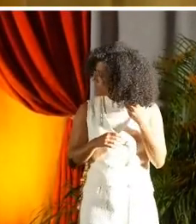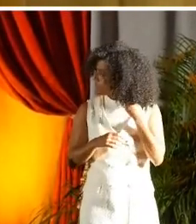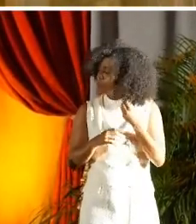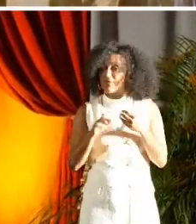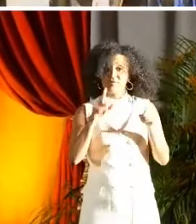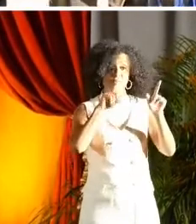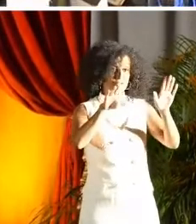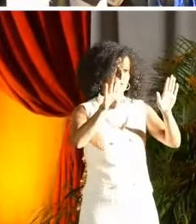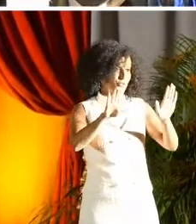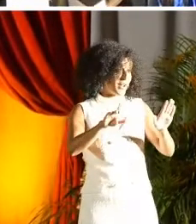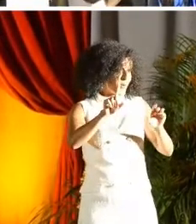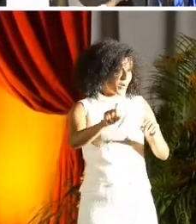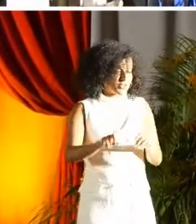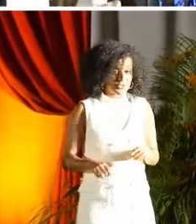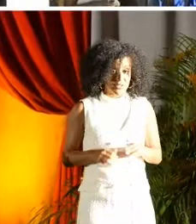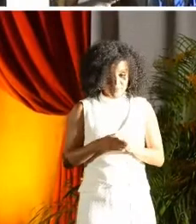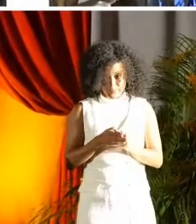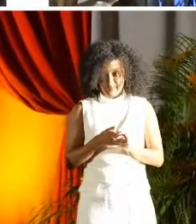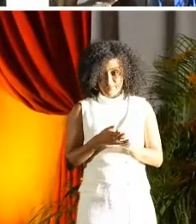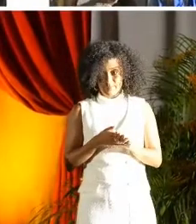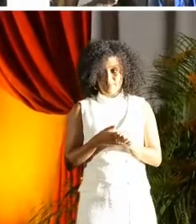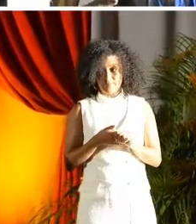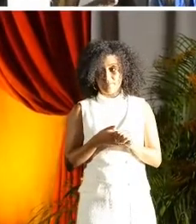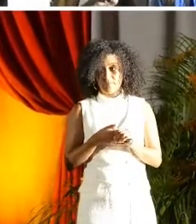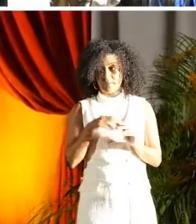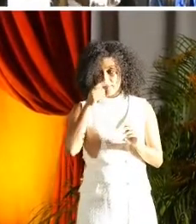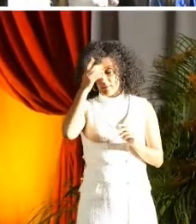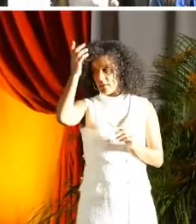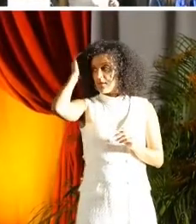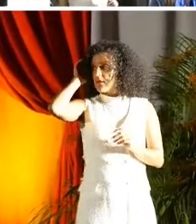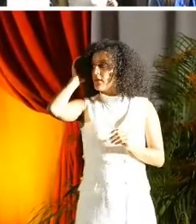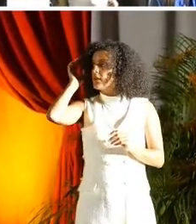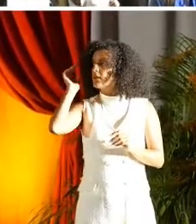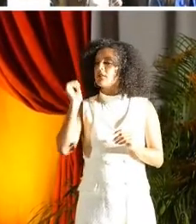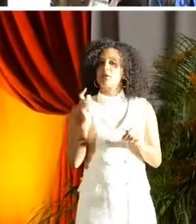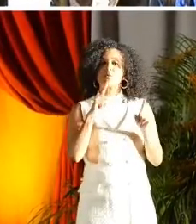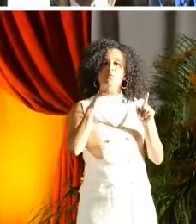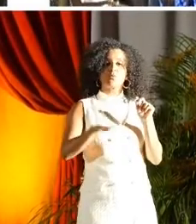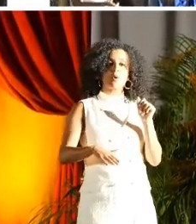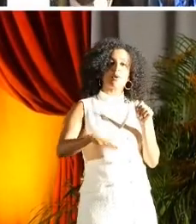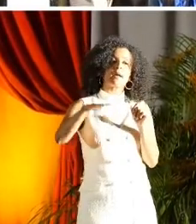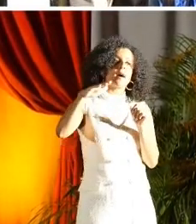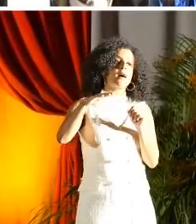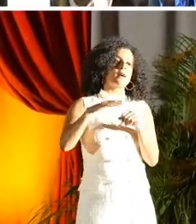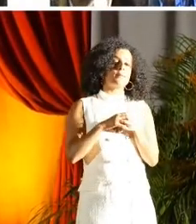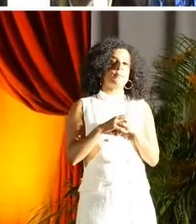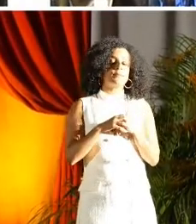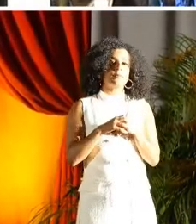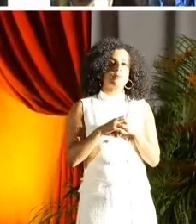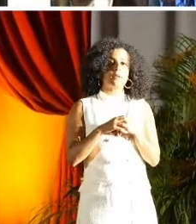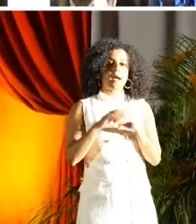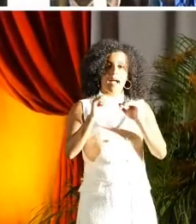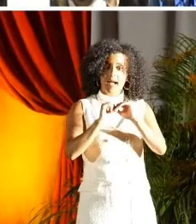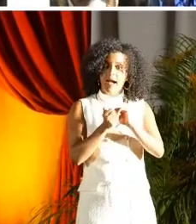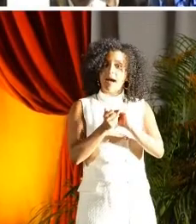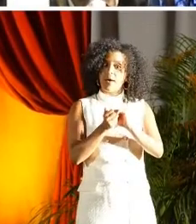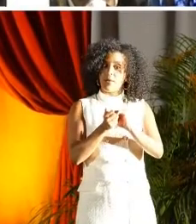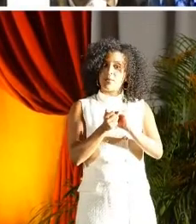That's a great question. As you know, growing up, and maybe this, you know,